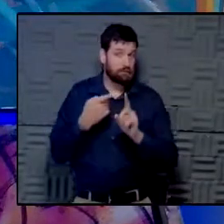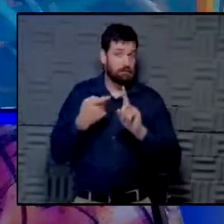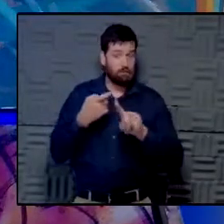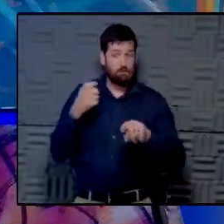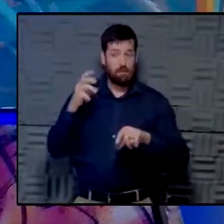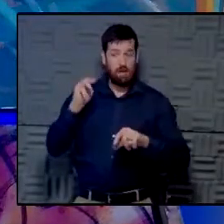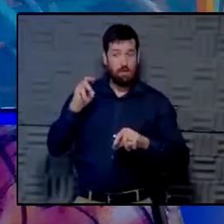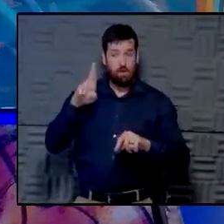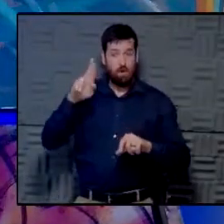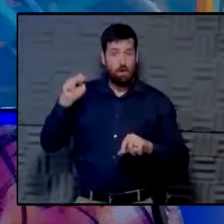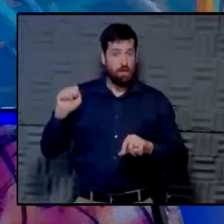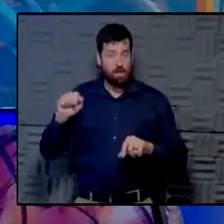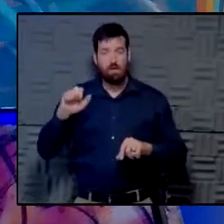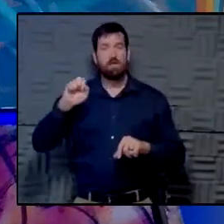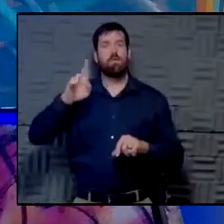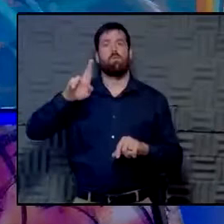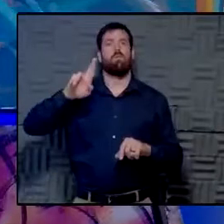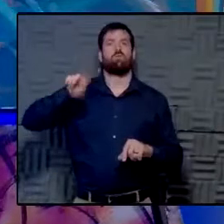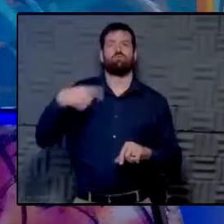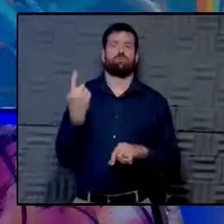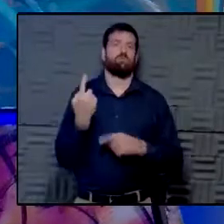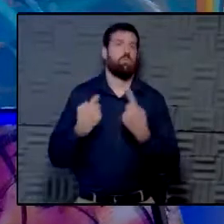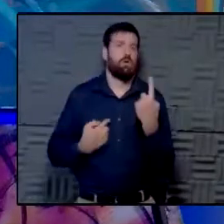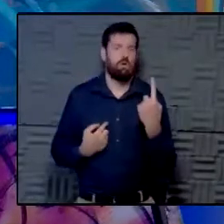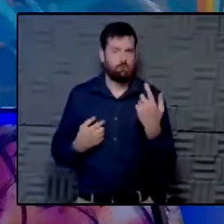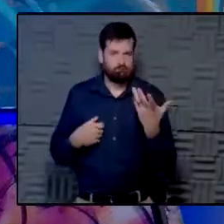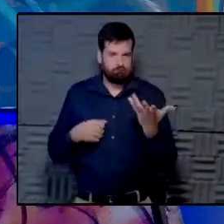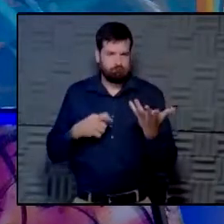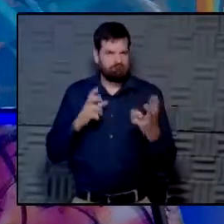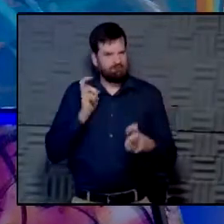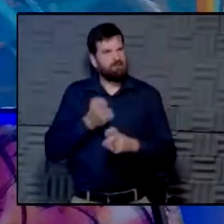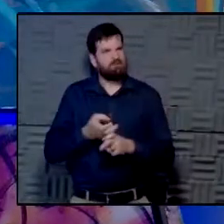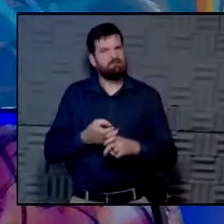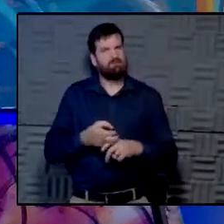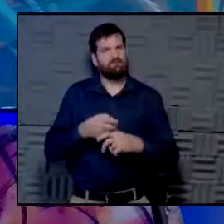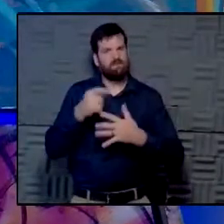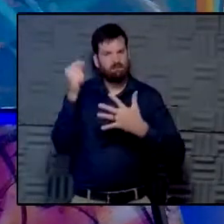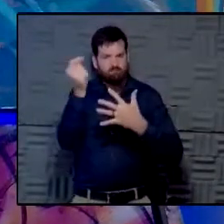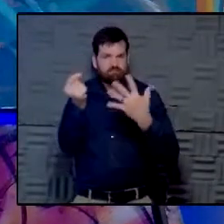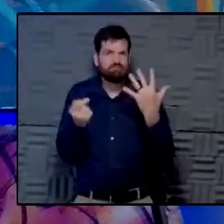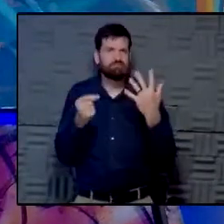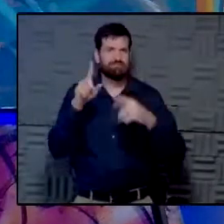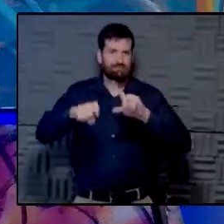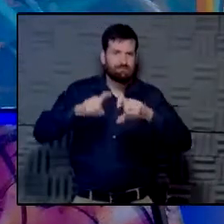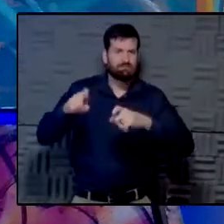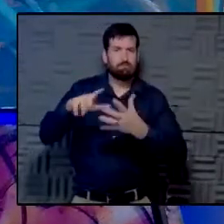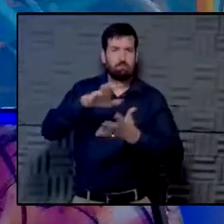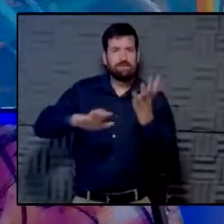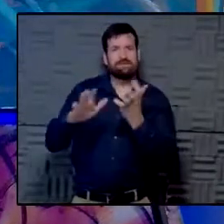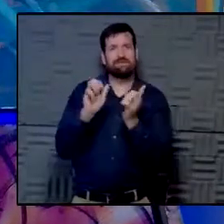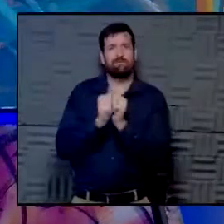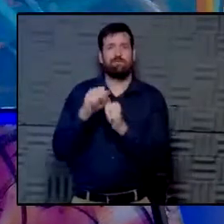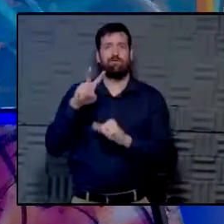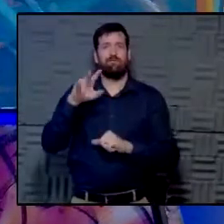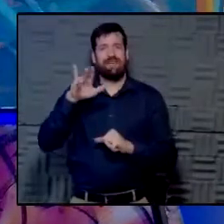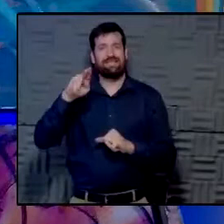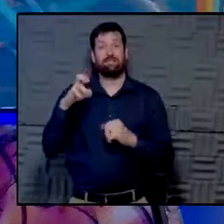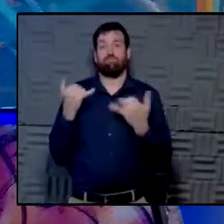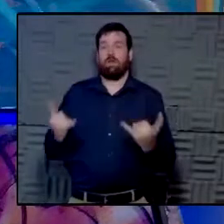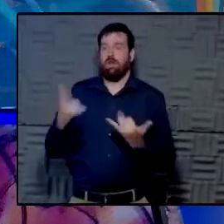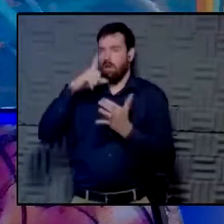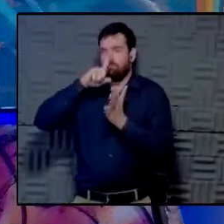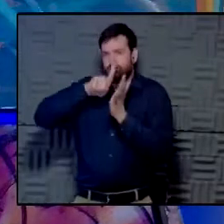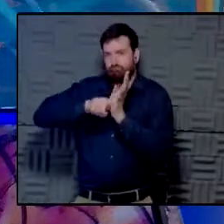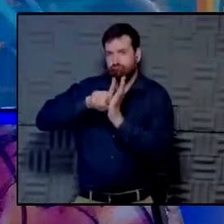mRNA vaccines or just that one booster? It's really difficult. I know that all of those questions and about vaccine mixing are being looked at